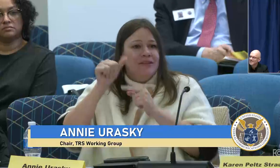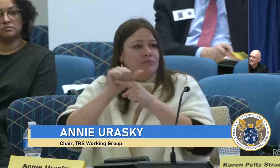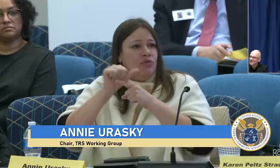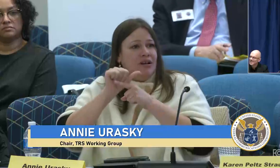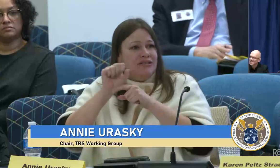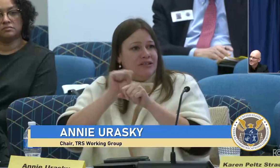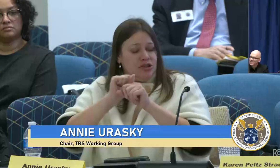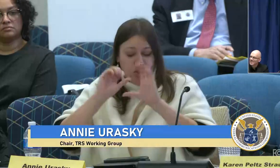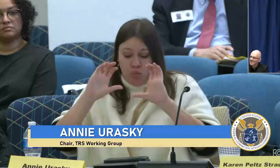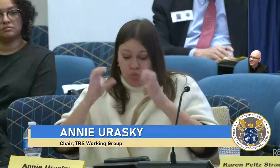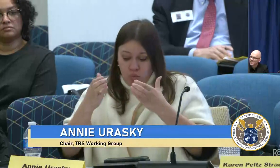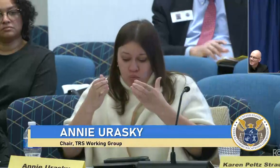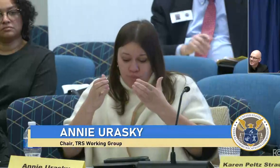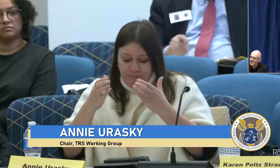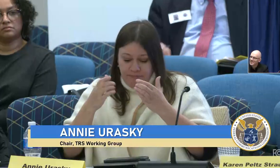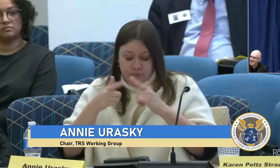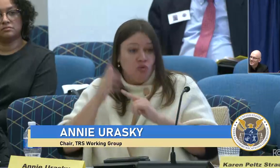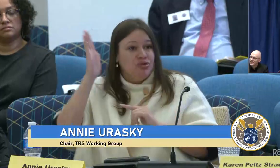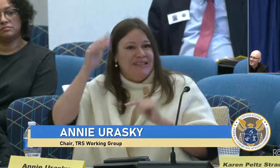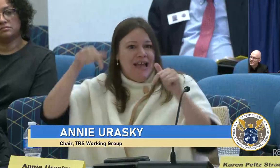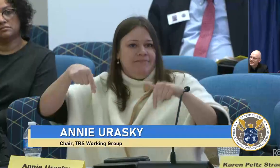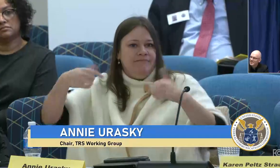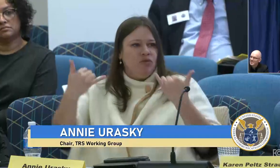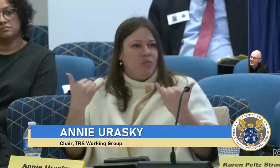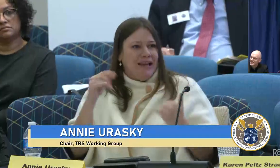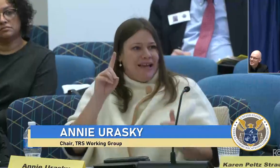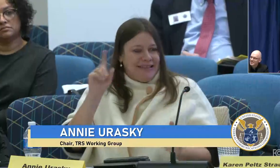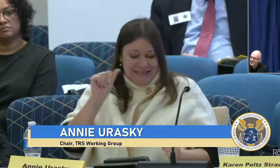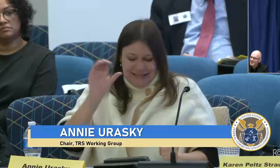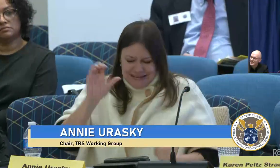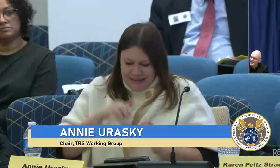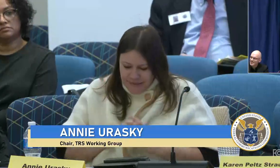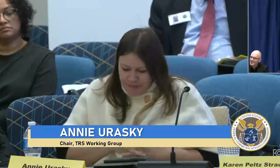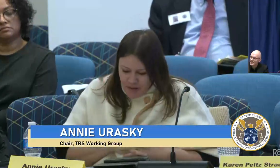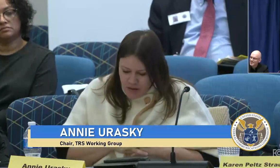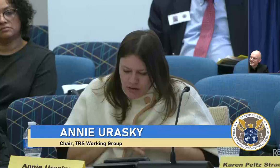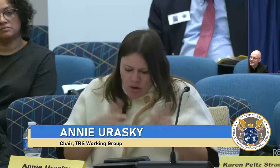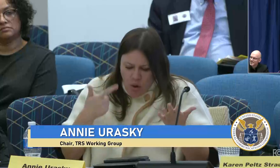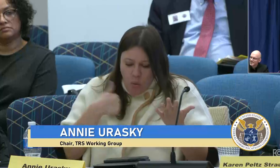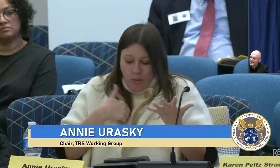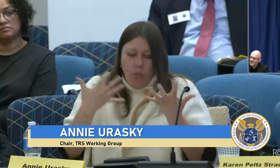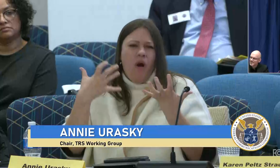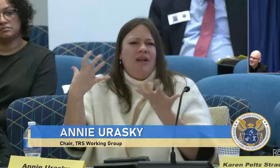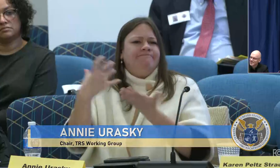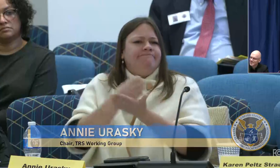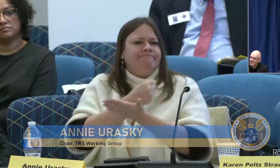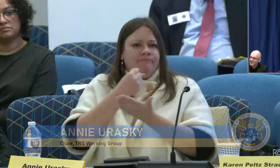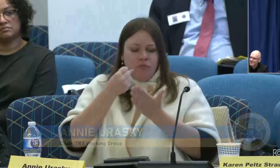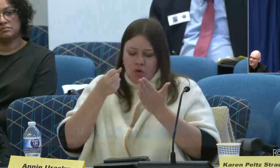in asking the TRS Best Practices Working Group to present today at the DAC.